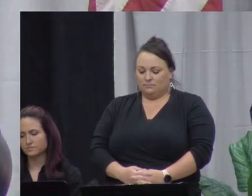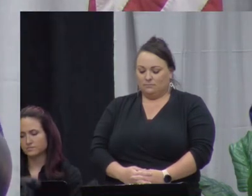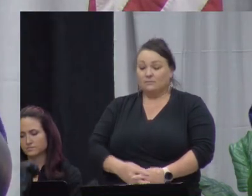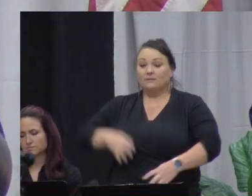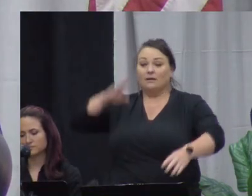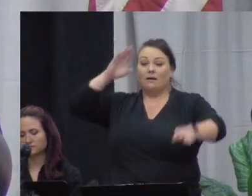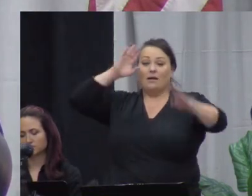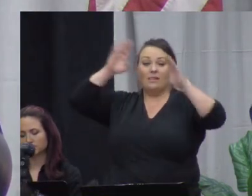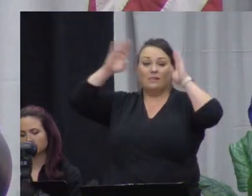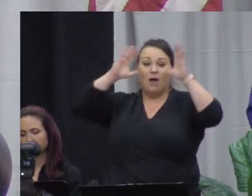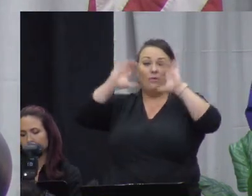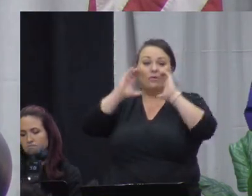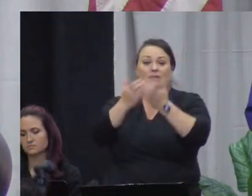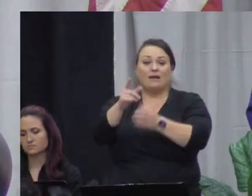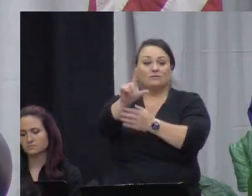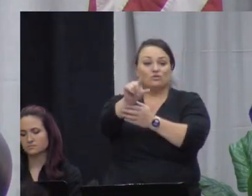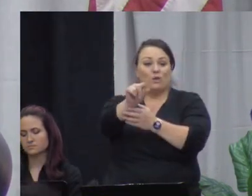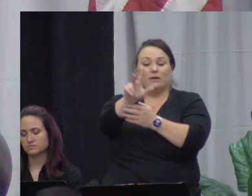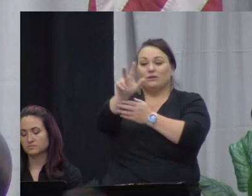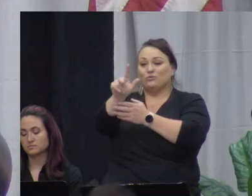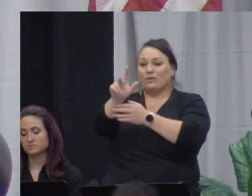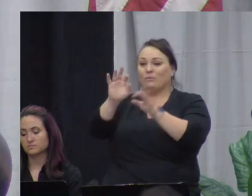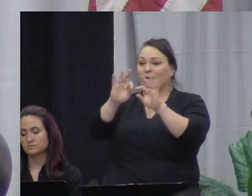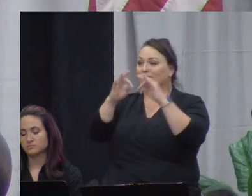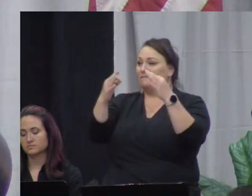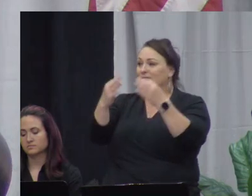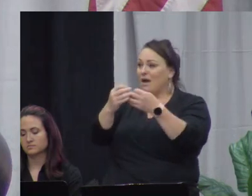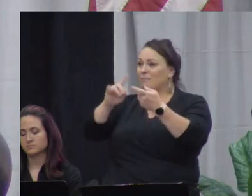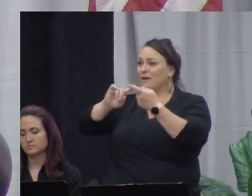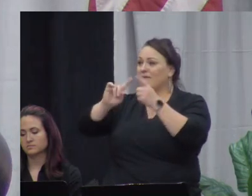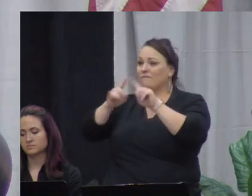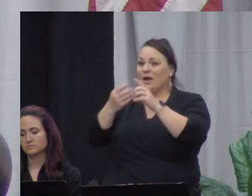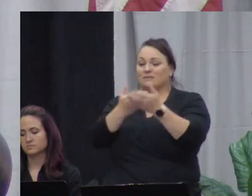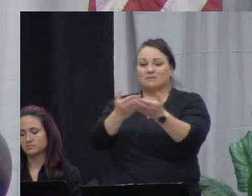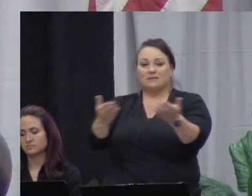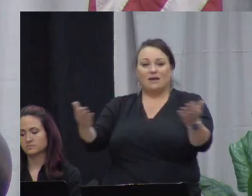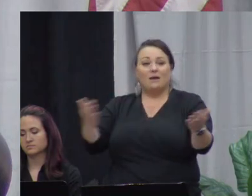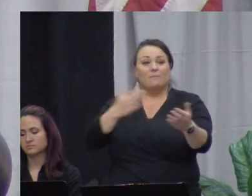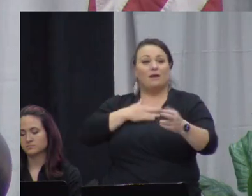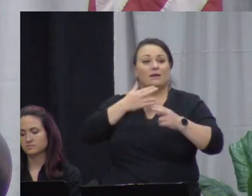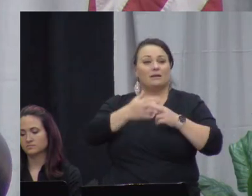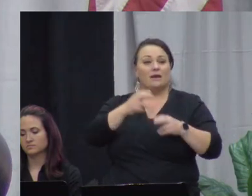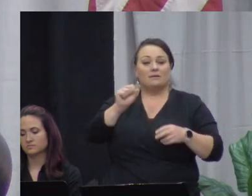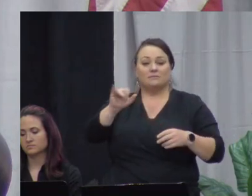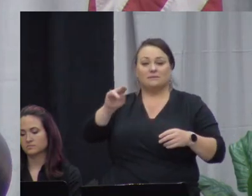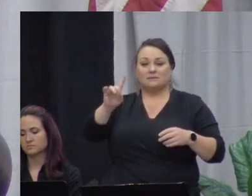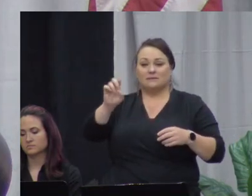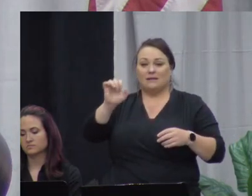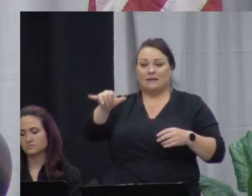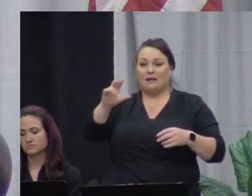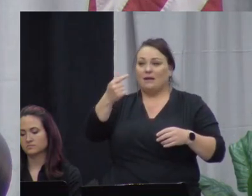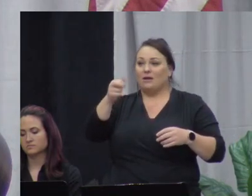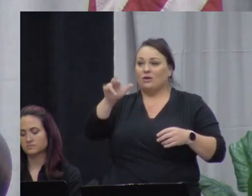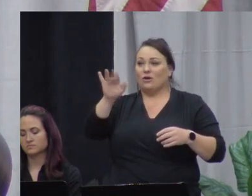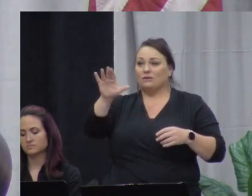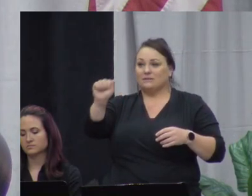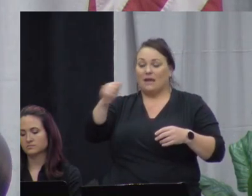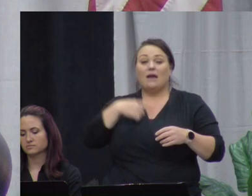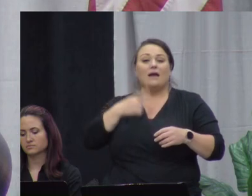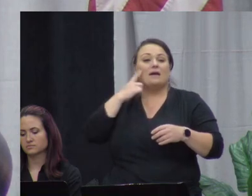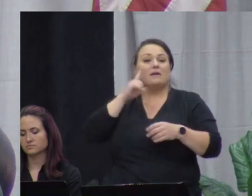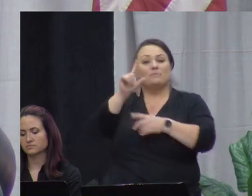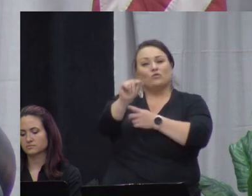Hello, class of 2023, family and friends. My name is Sydney Garcia, and I am the class of 2023 student